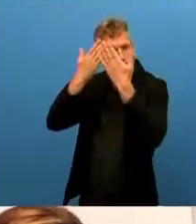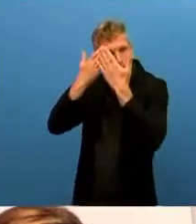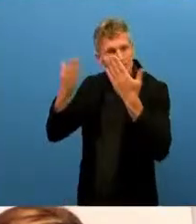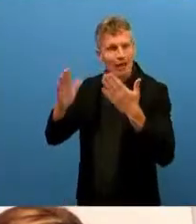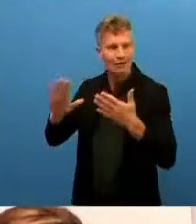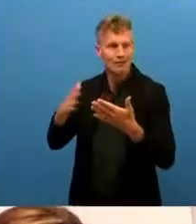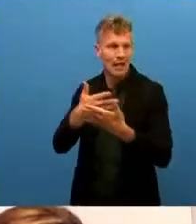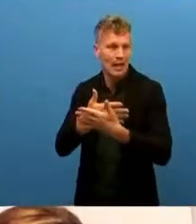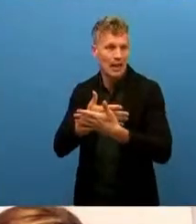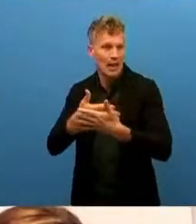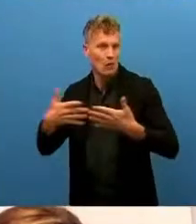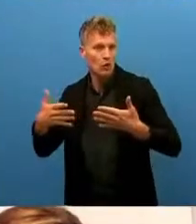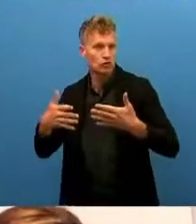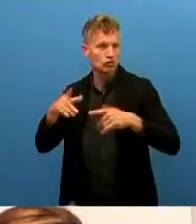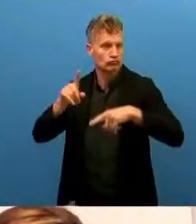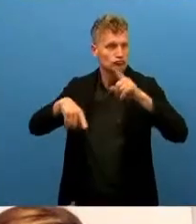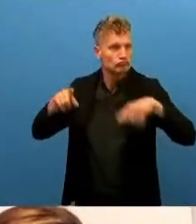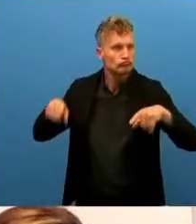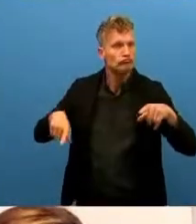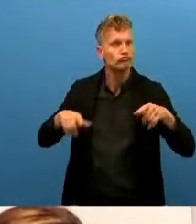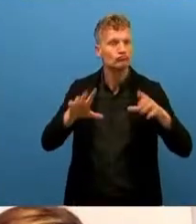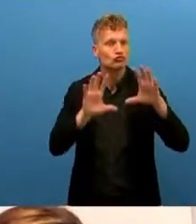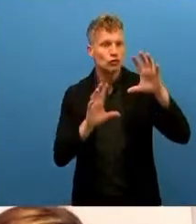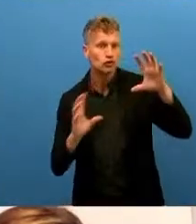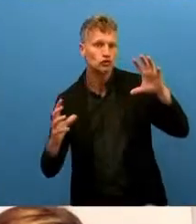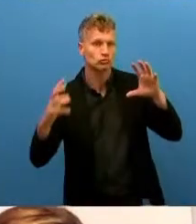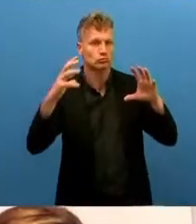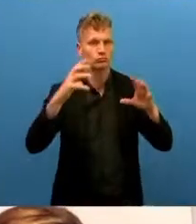regional diversity.